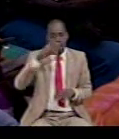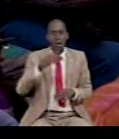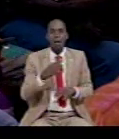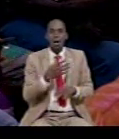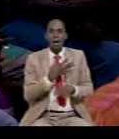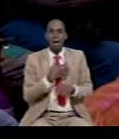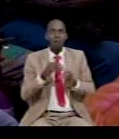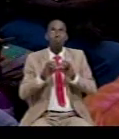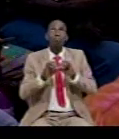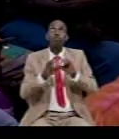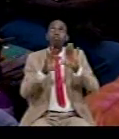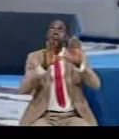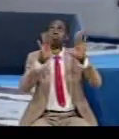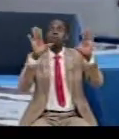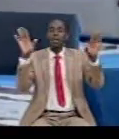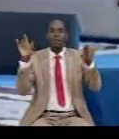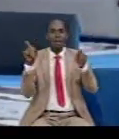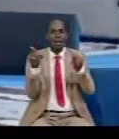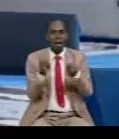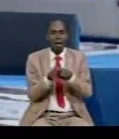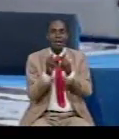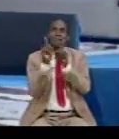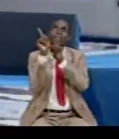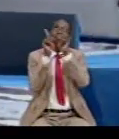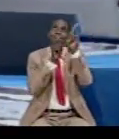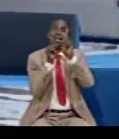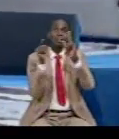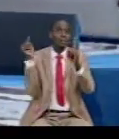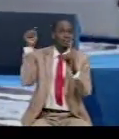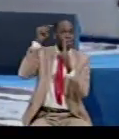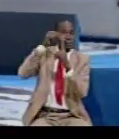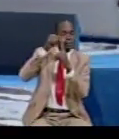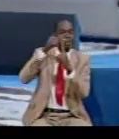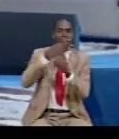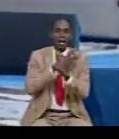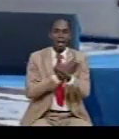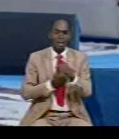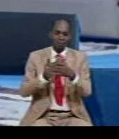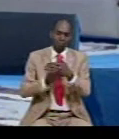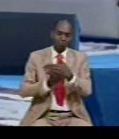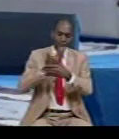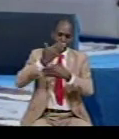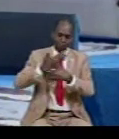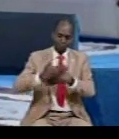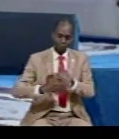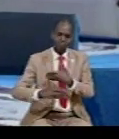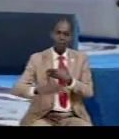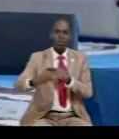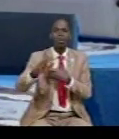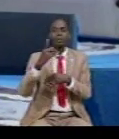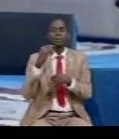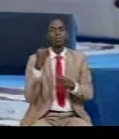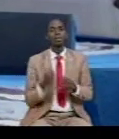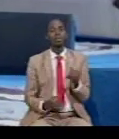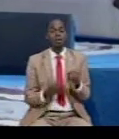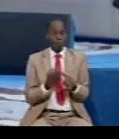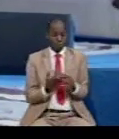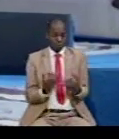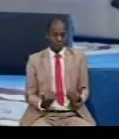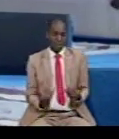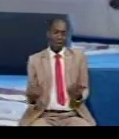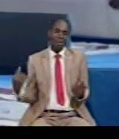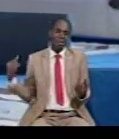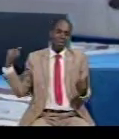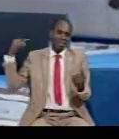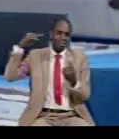stars till and beyond the end. Till the end, from now until the end, how